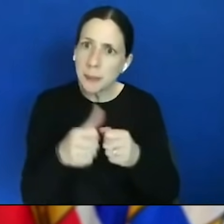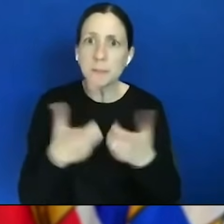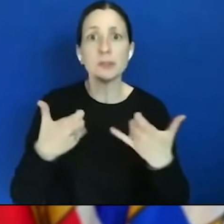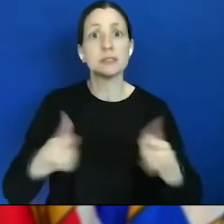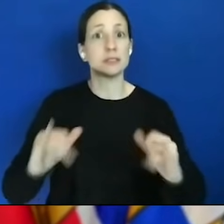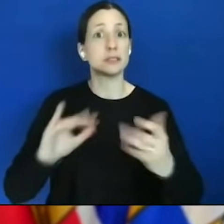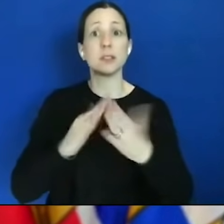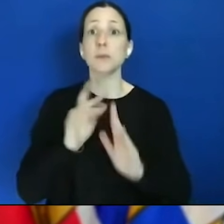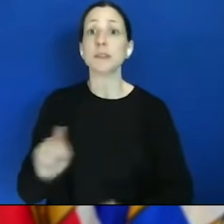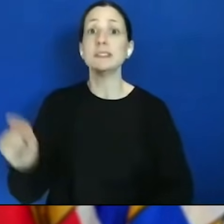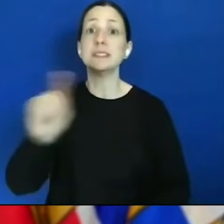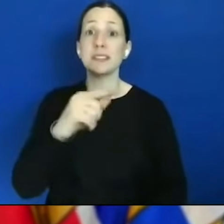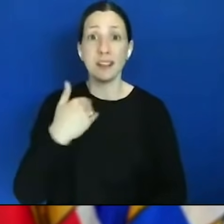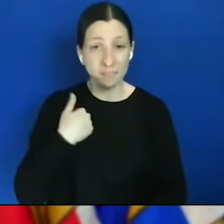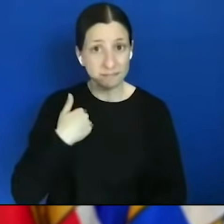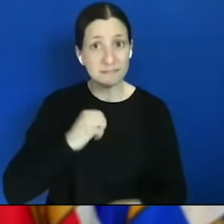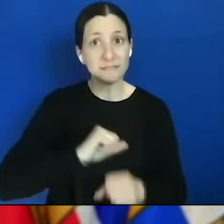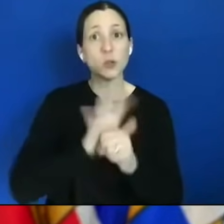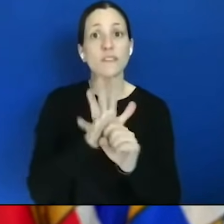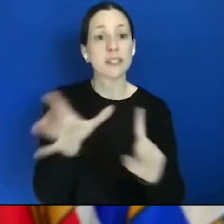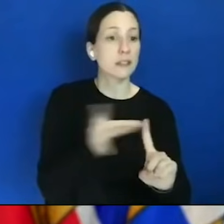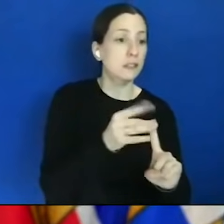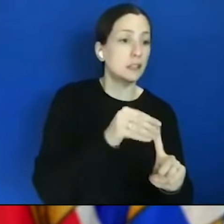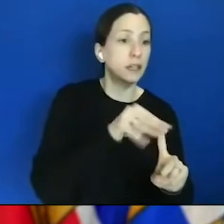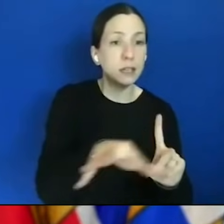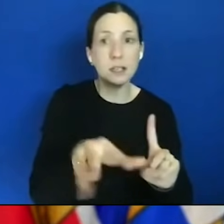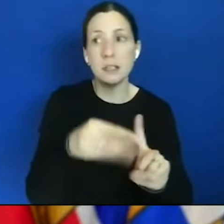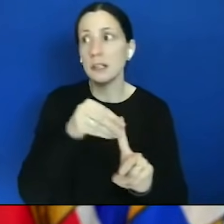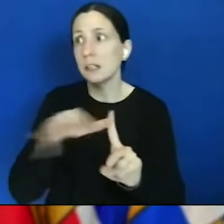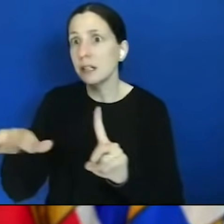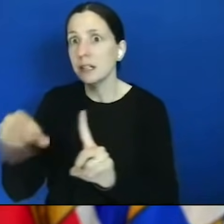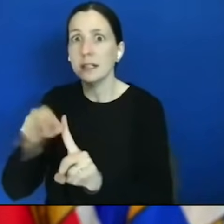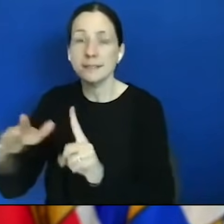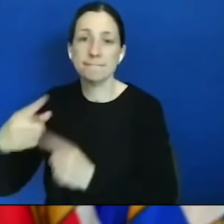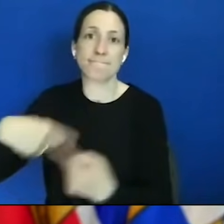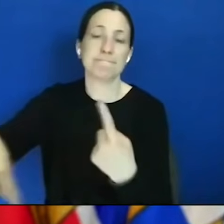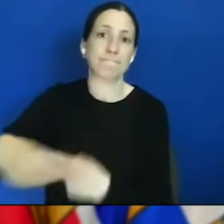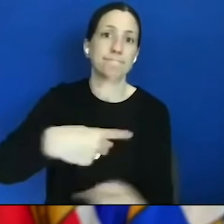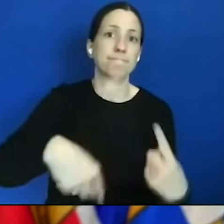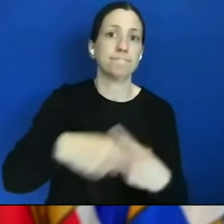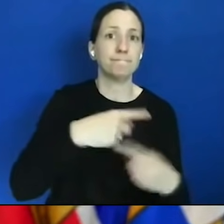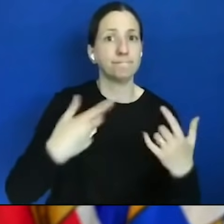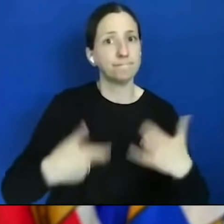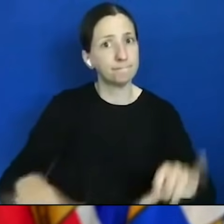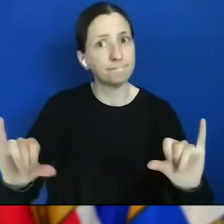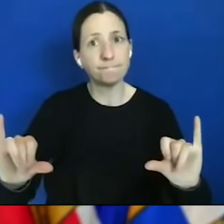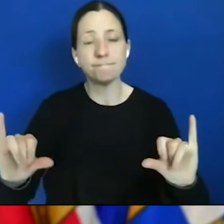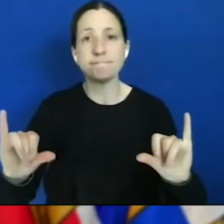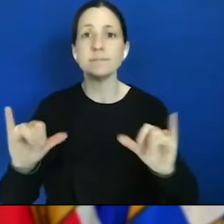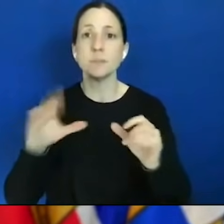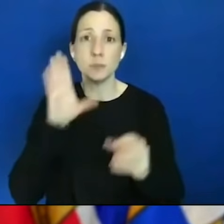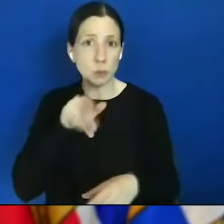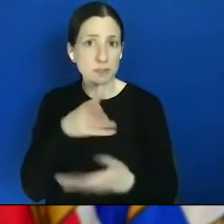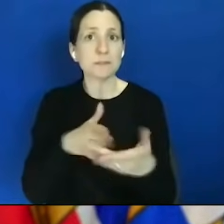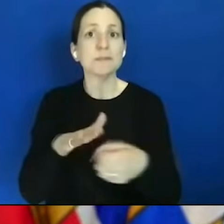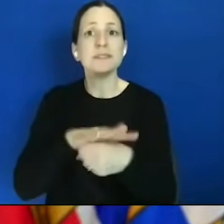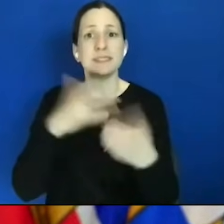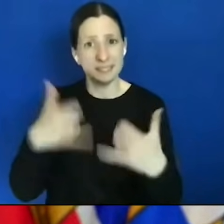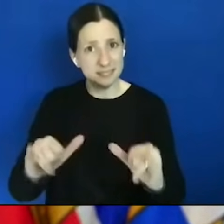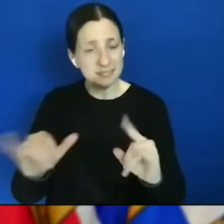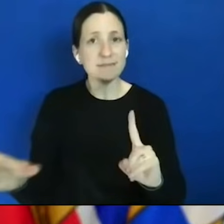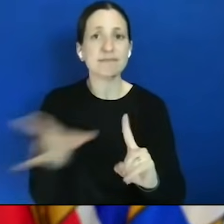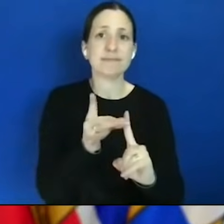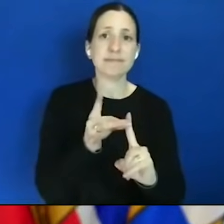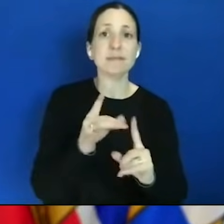COVID-19 circulating in our communities. In some areas, we're still having outbreaks that are affecting people, and we know that people are